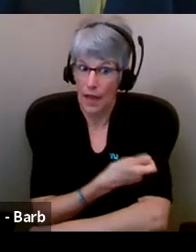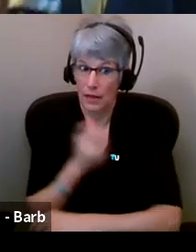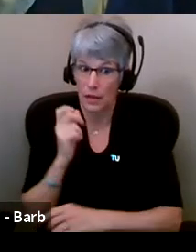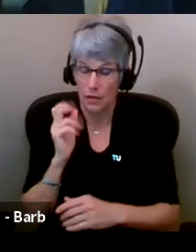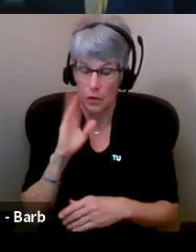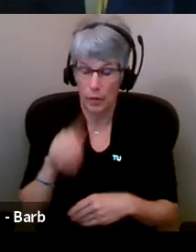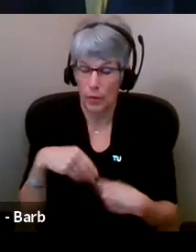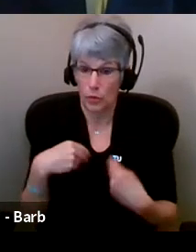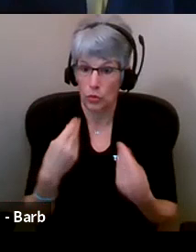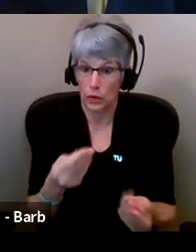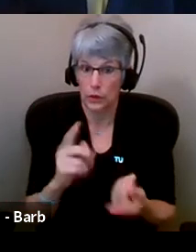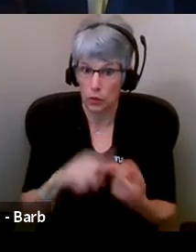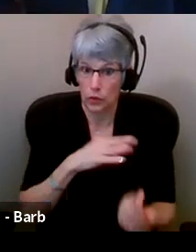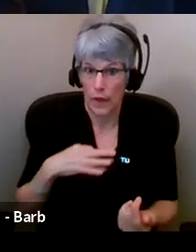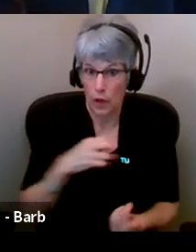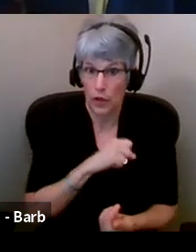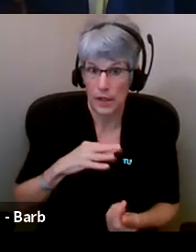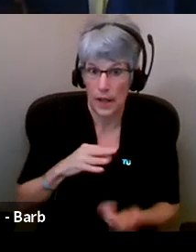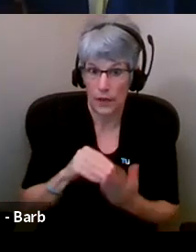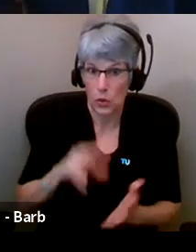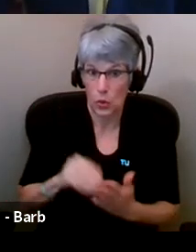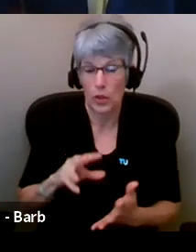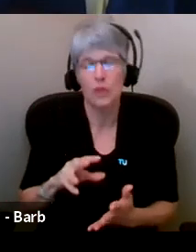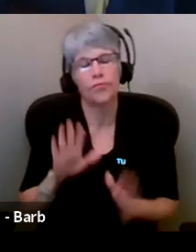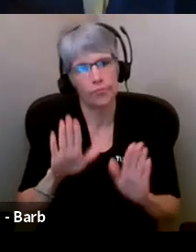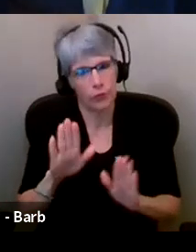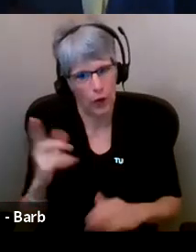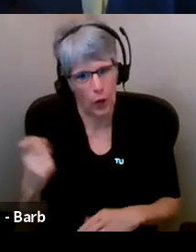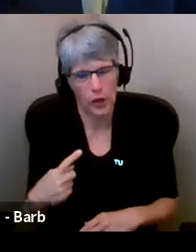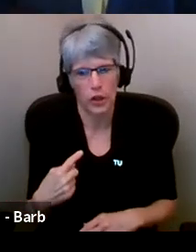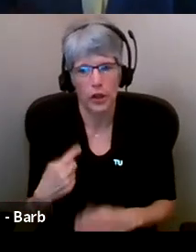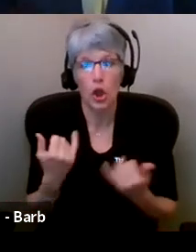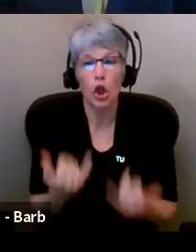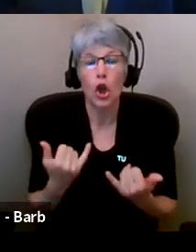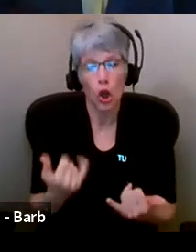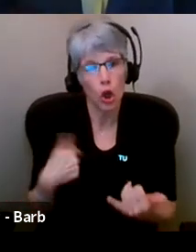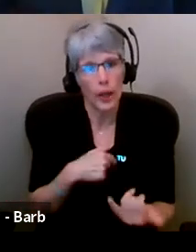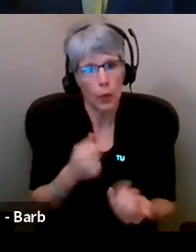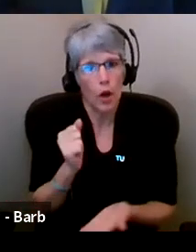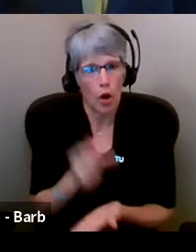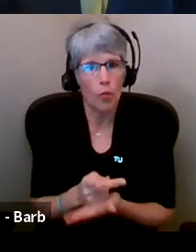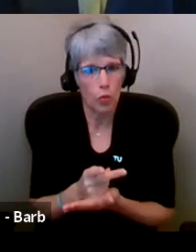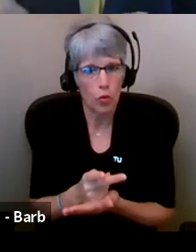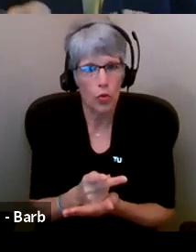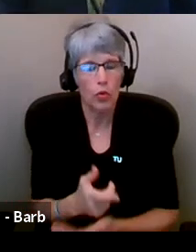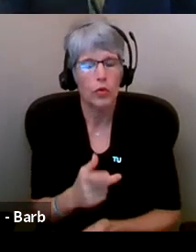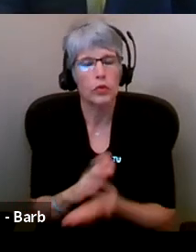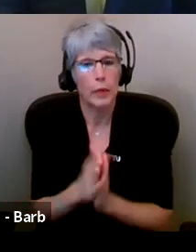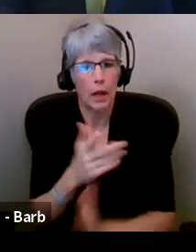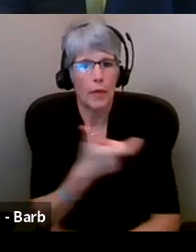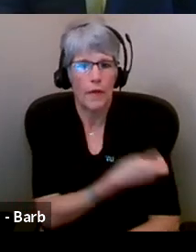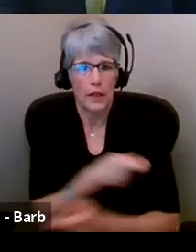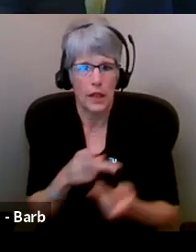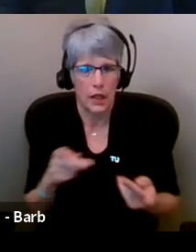and students? Yeah, another great question. So we are currently approved to be a vaccination site.